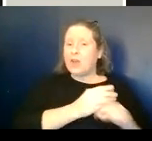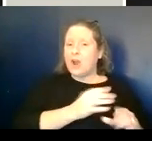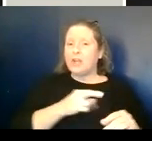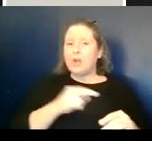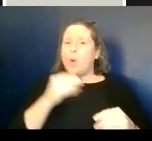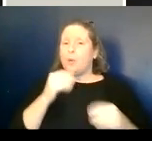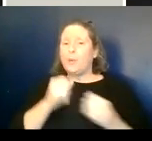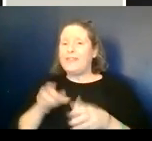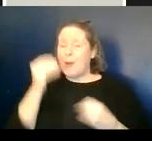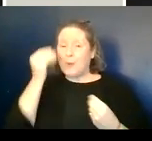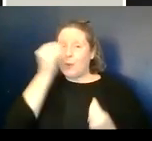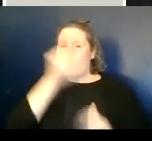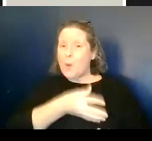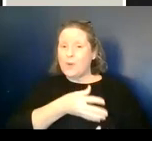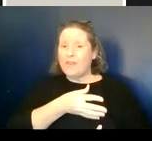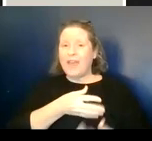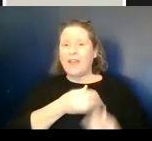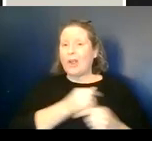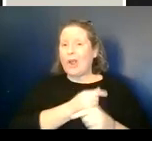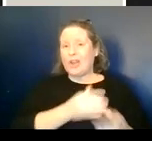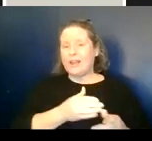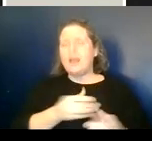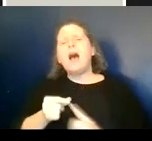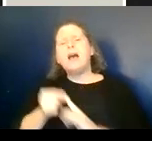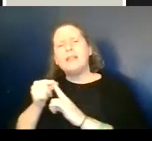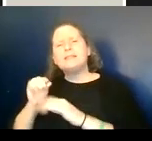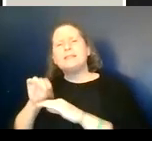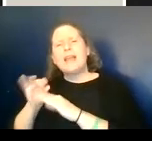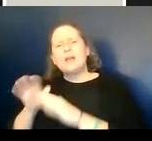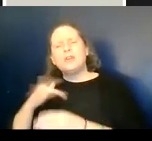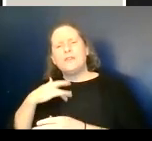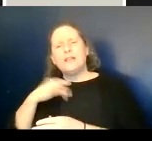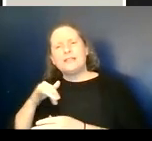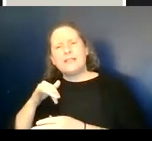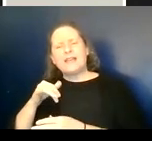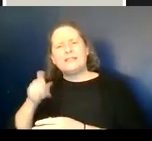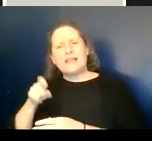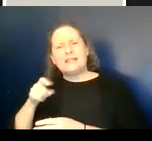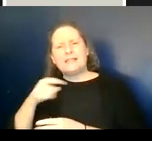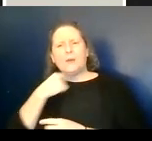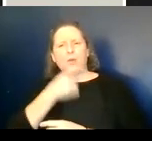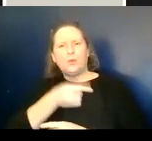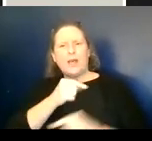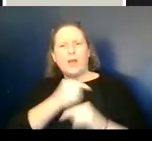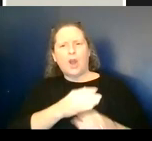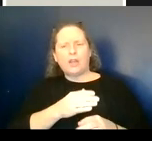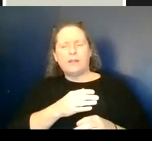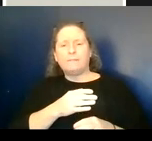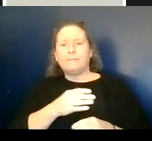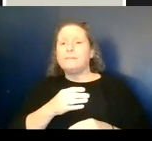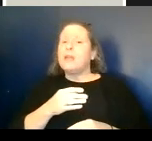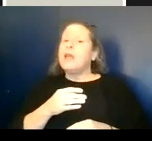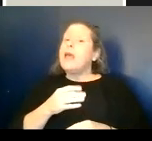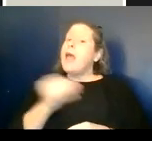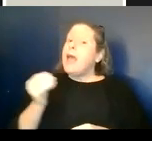necessary. Sometimes that is necessary. And the guardian's not responsible for the cost of the counseling